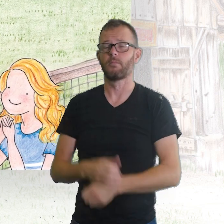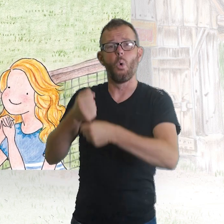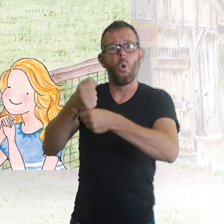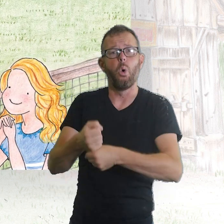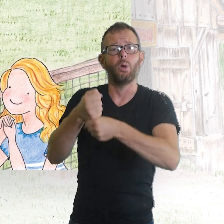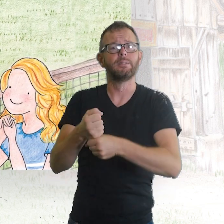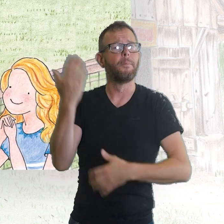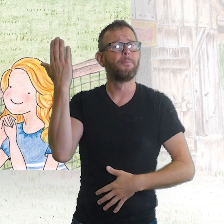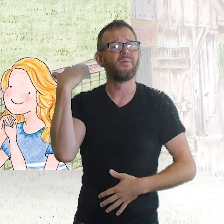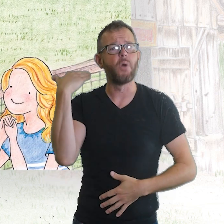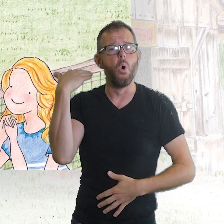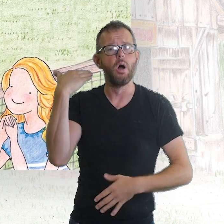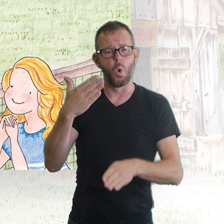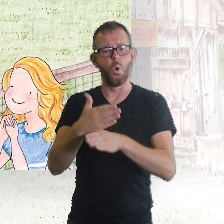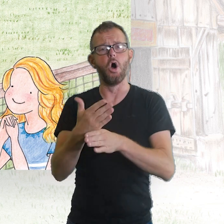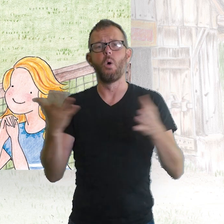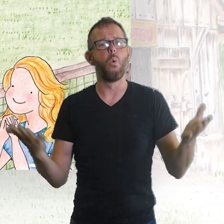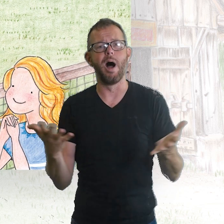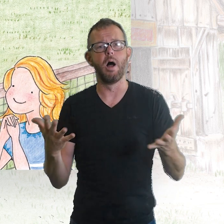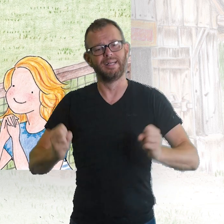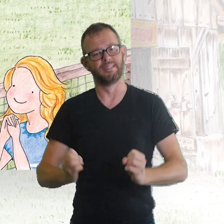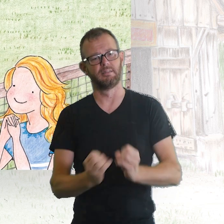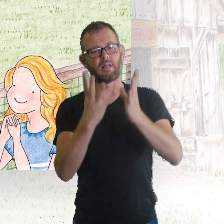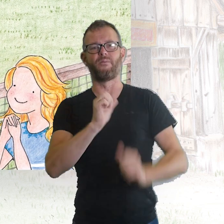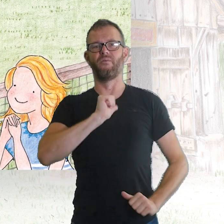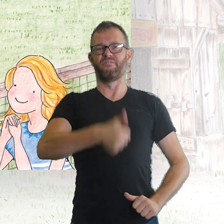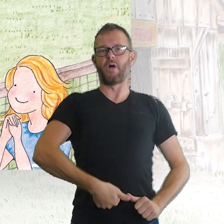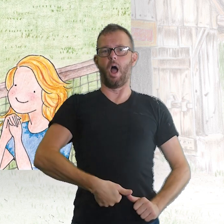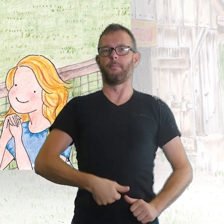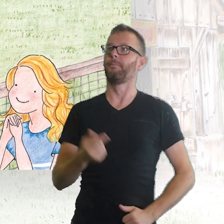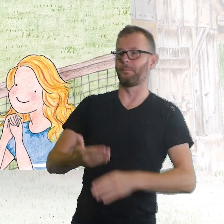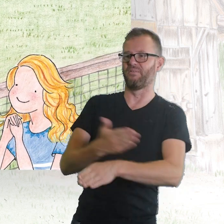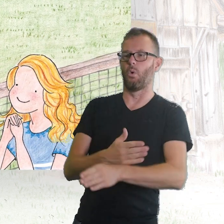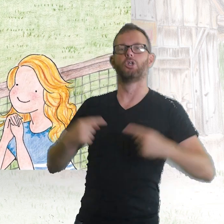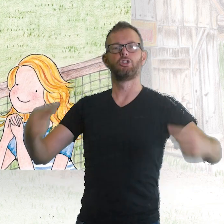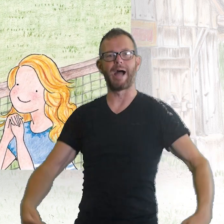The horses were used on Suffolk farms before tractors.